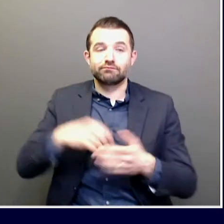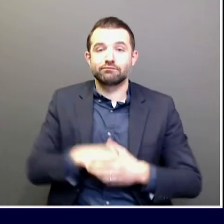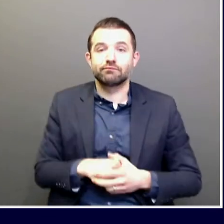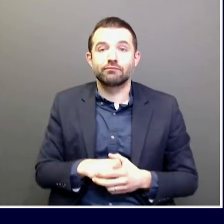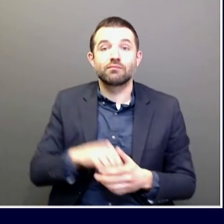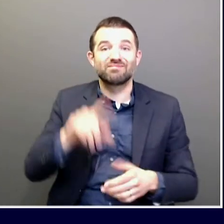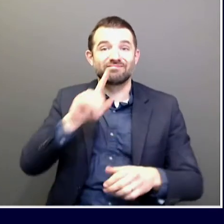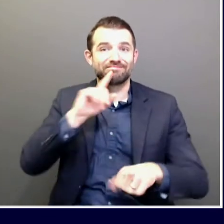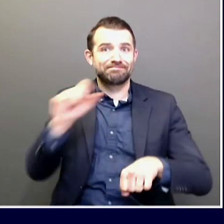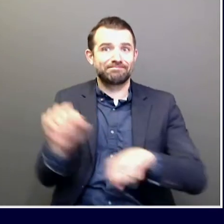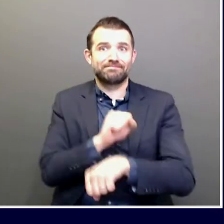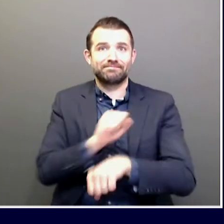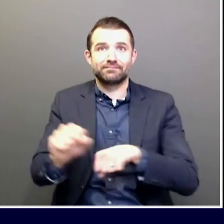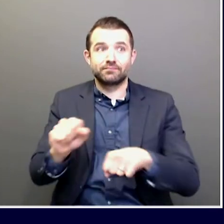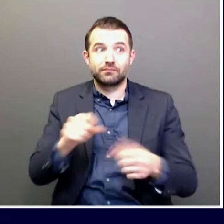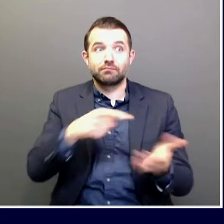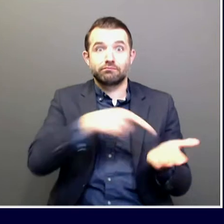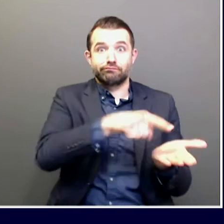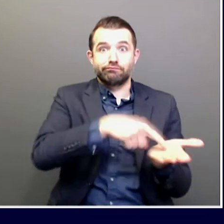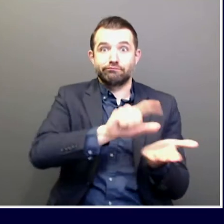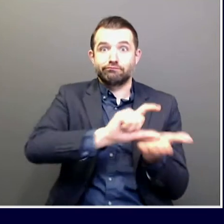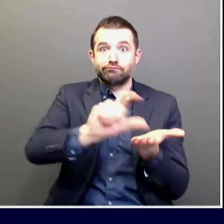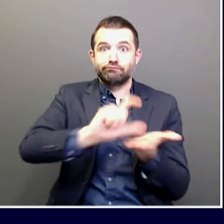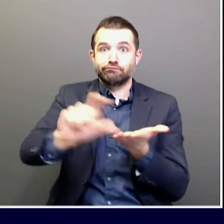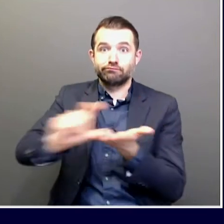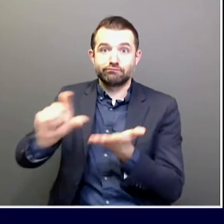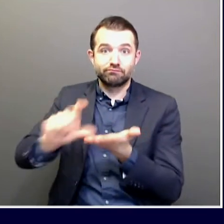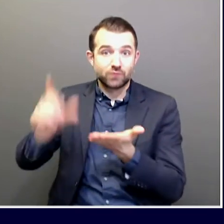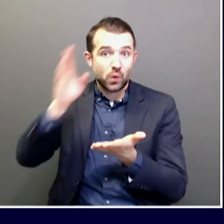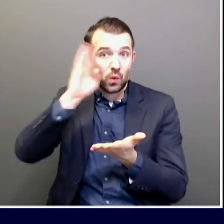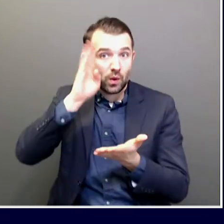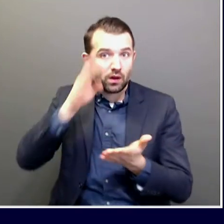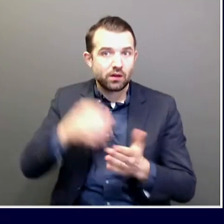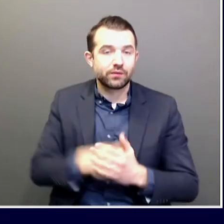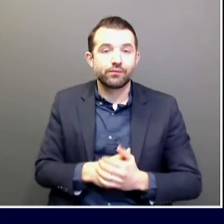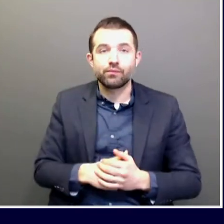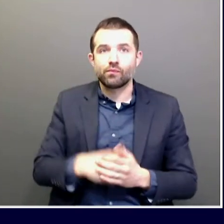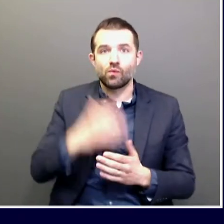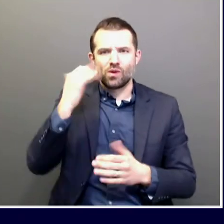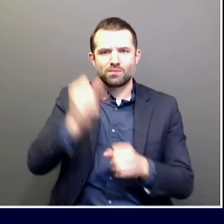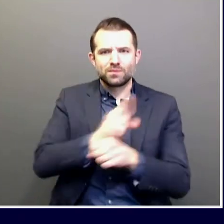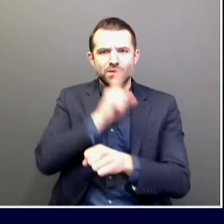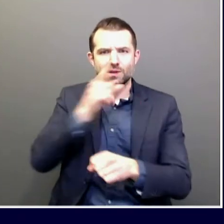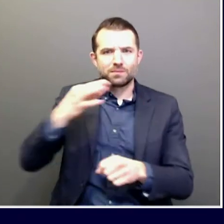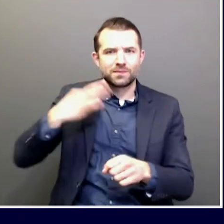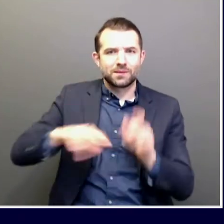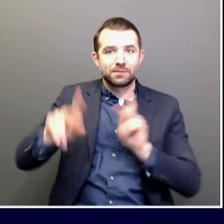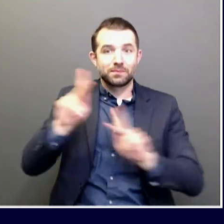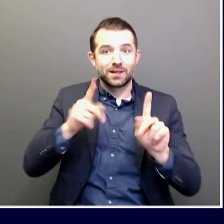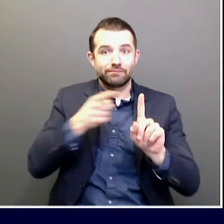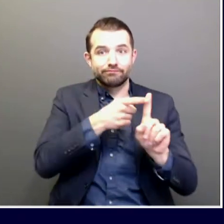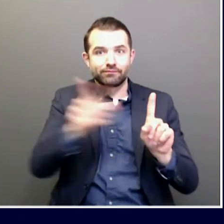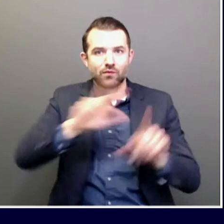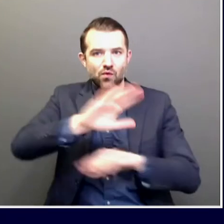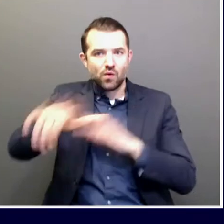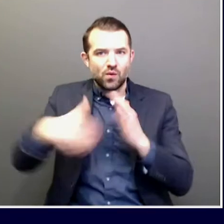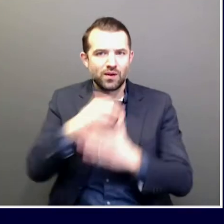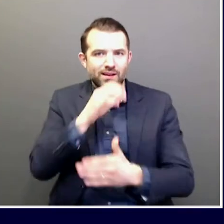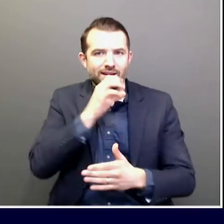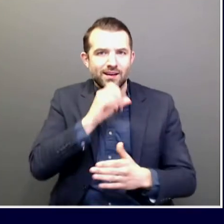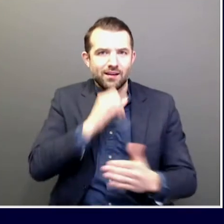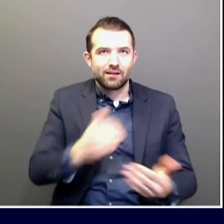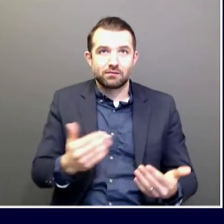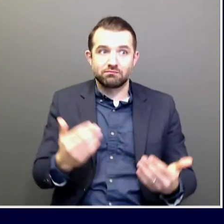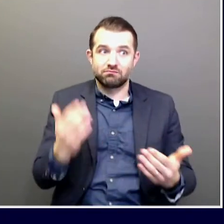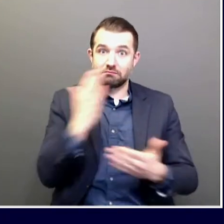support workers are a vital part of the healthcare workforce that has been the backbone of Maine's response to COVID-19. We thank